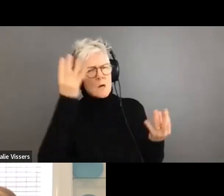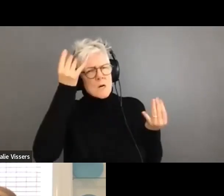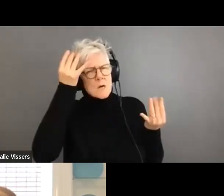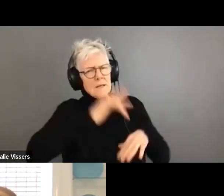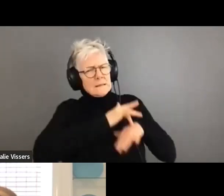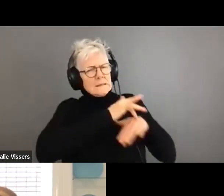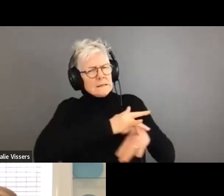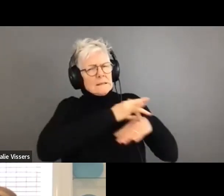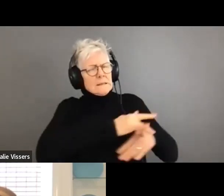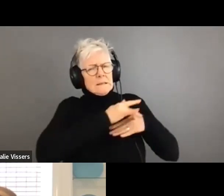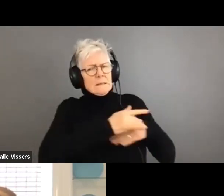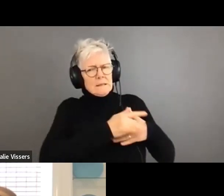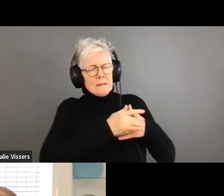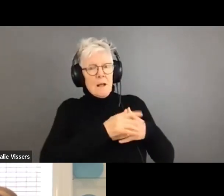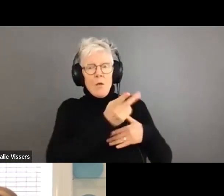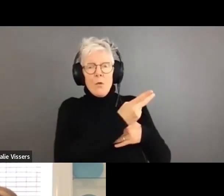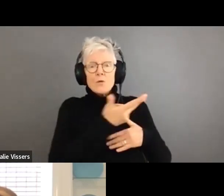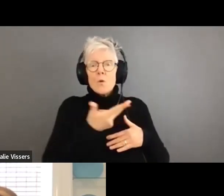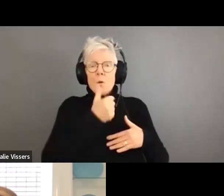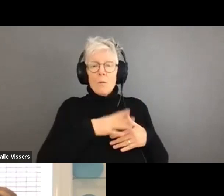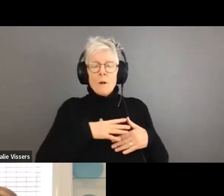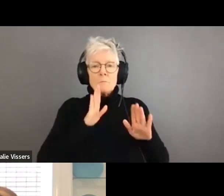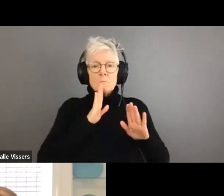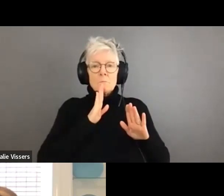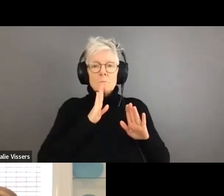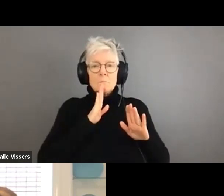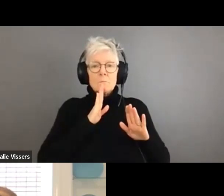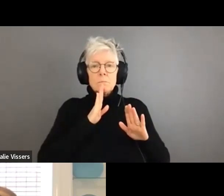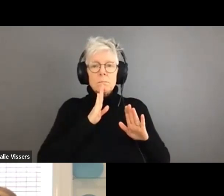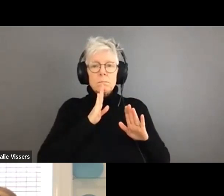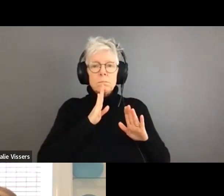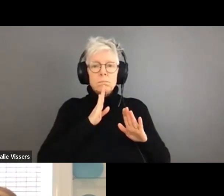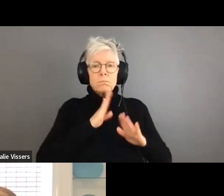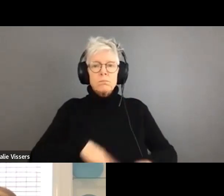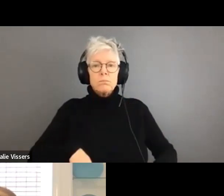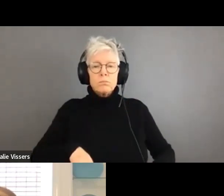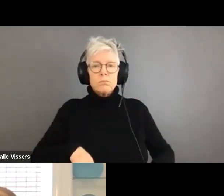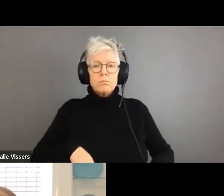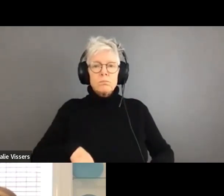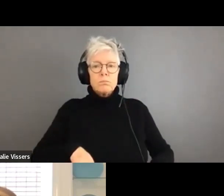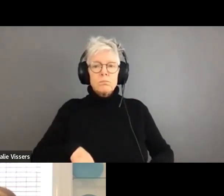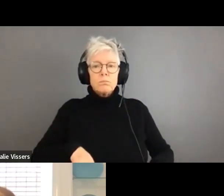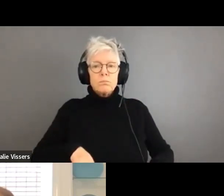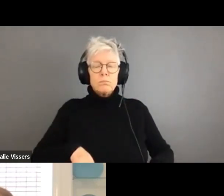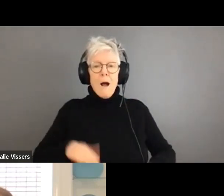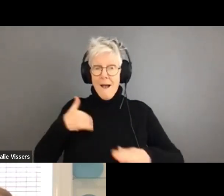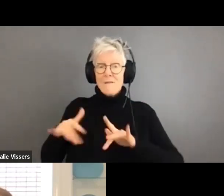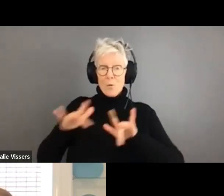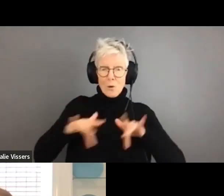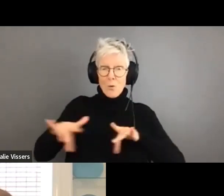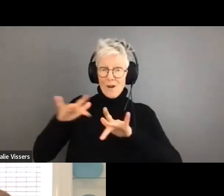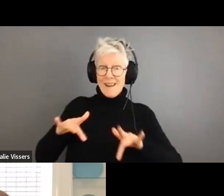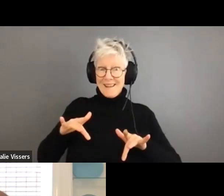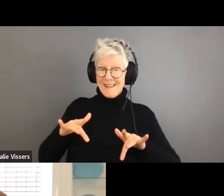Care? The phone went silent for a minute. And if people don't believe me, I got the recording.